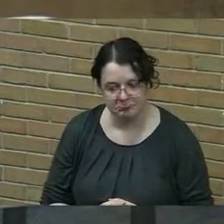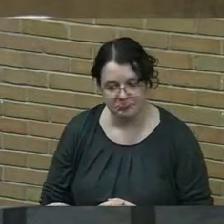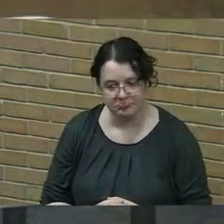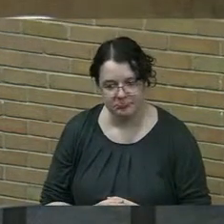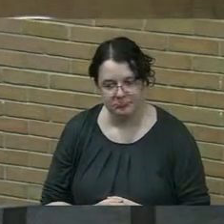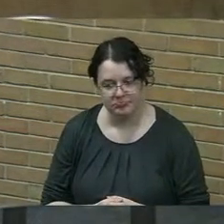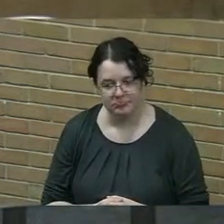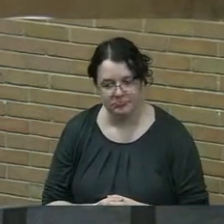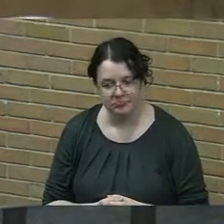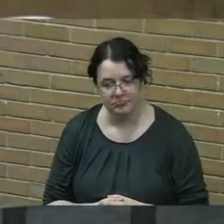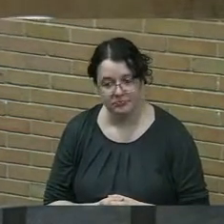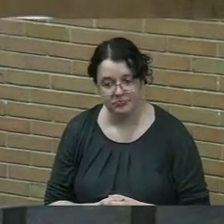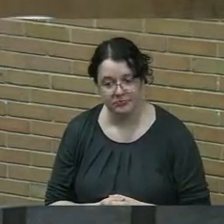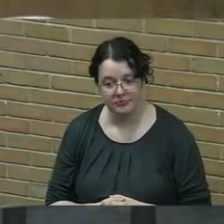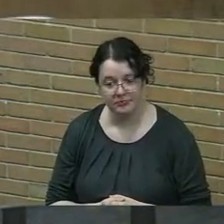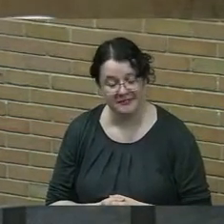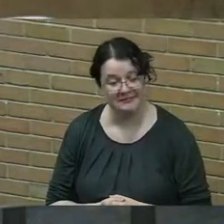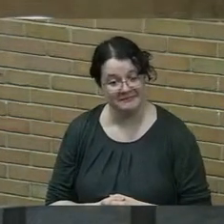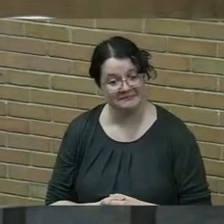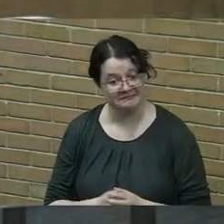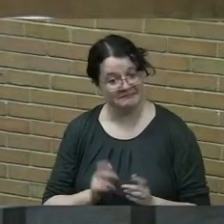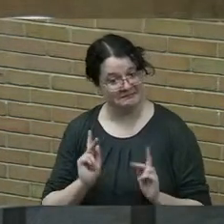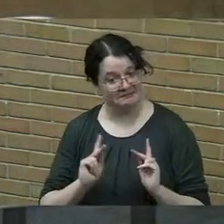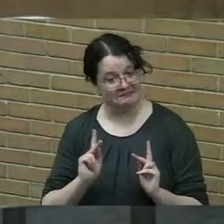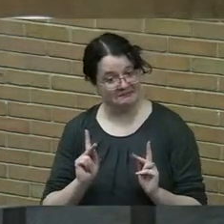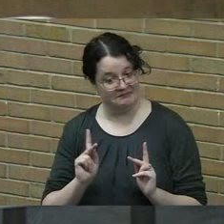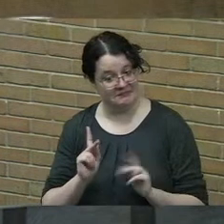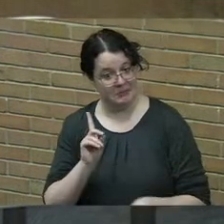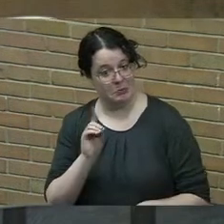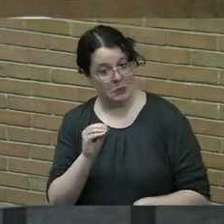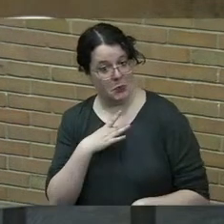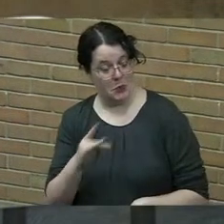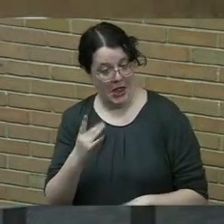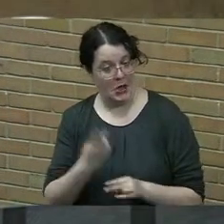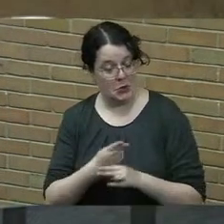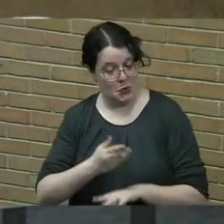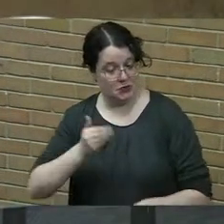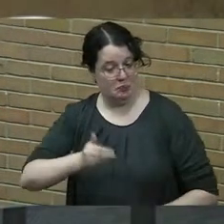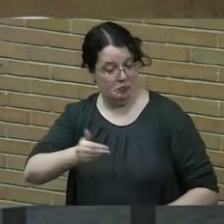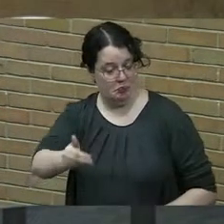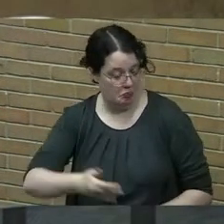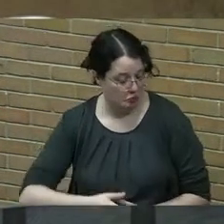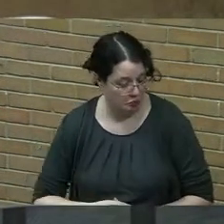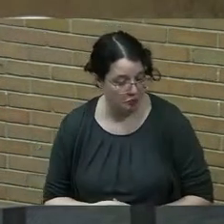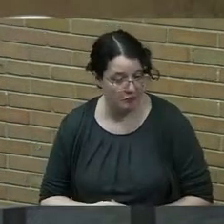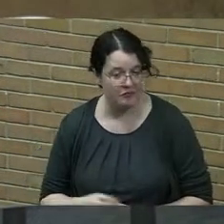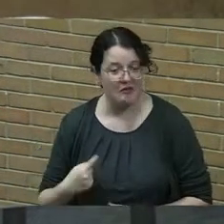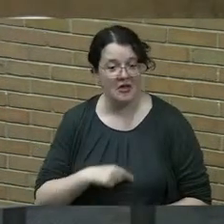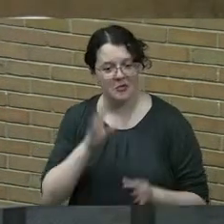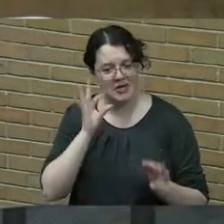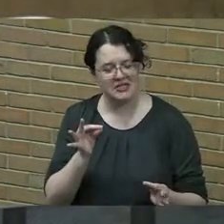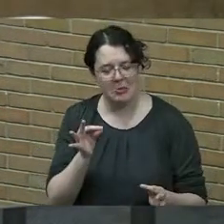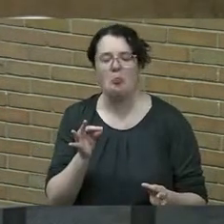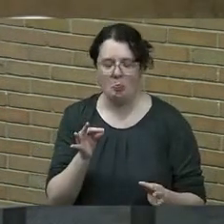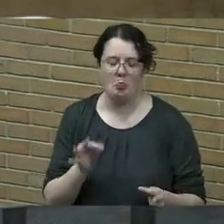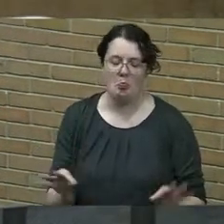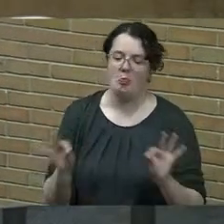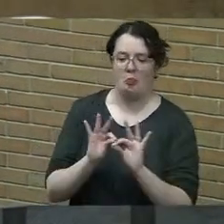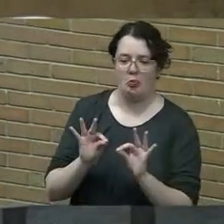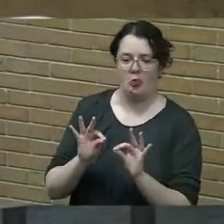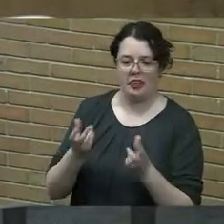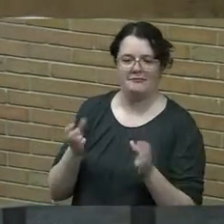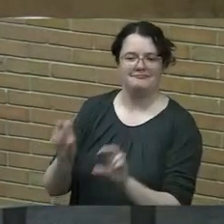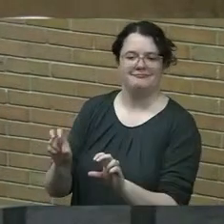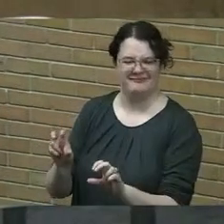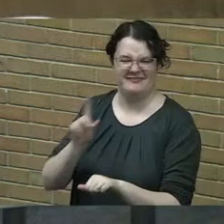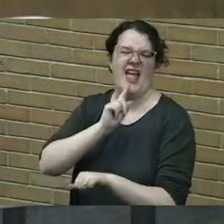we have taken to them and used them quite regularly. So decided that it was worth the investment in the actual desk,